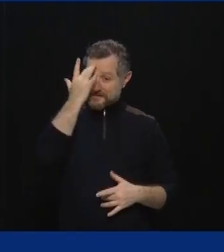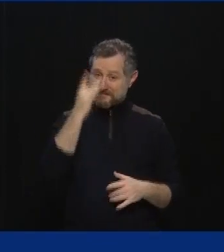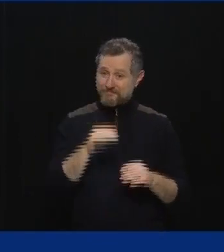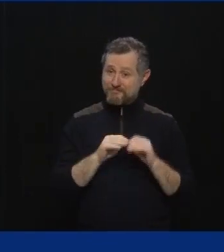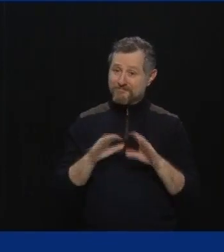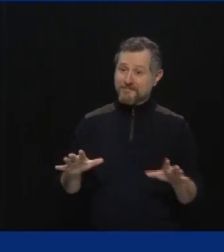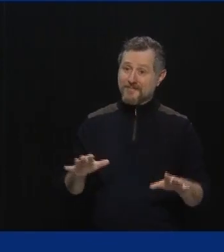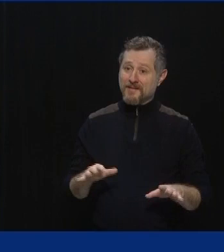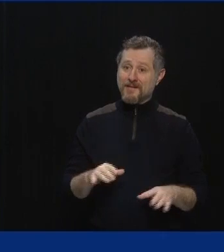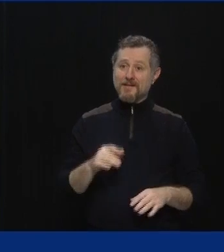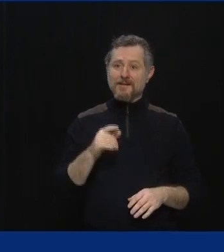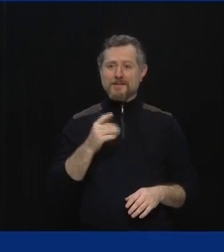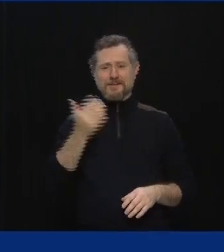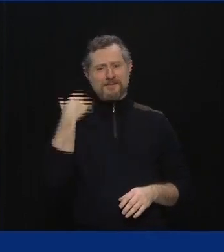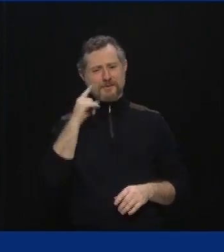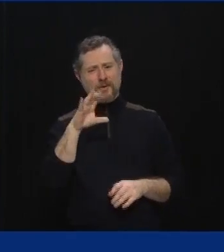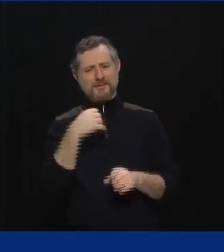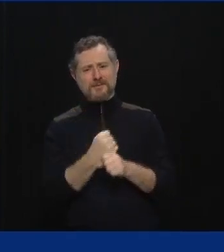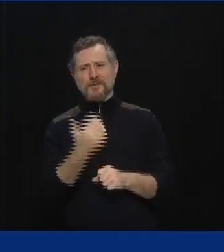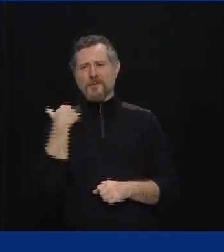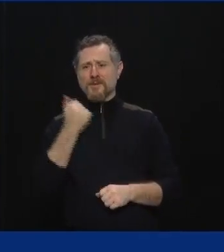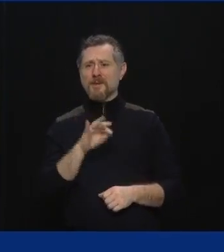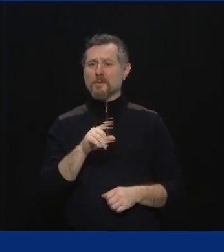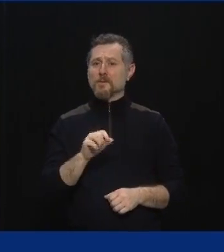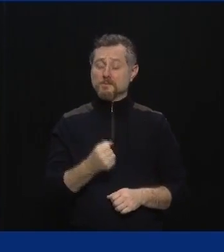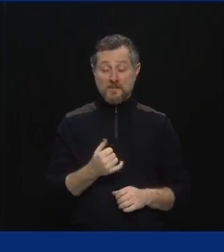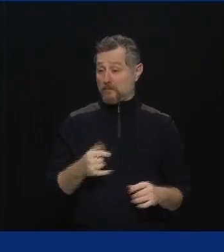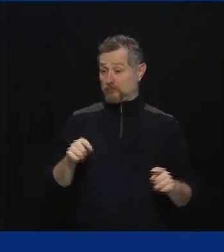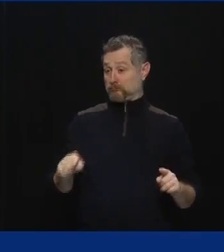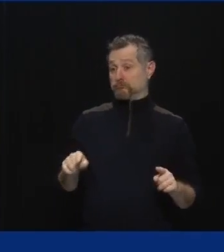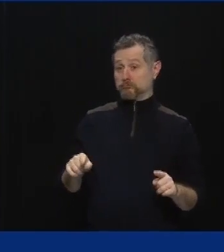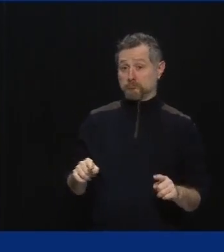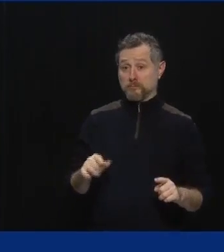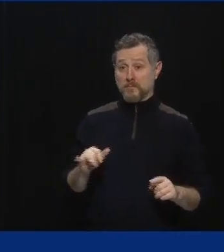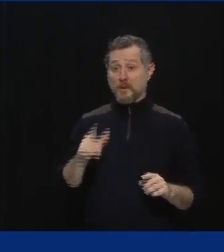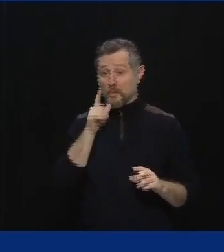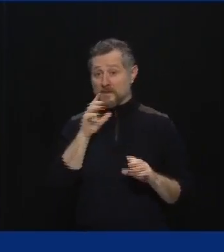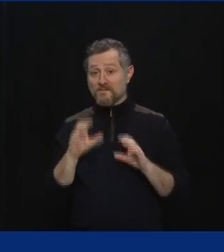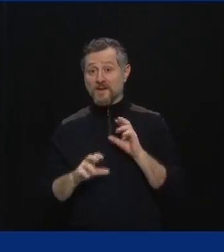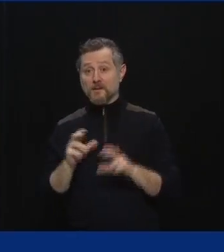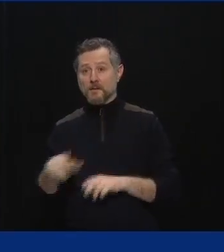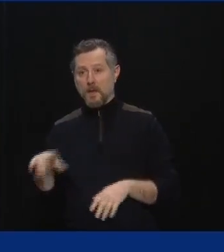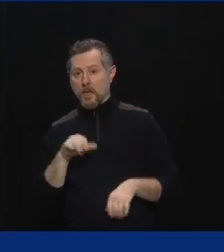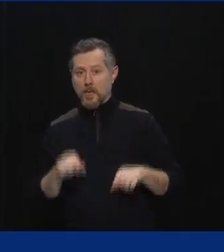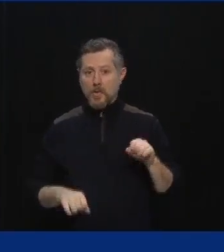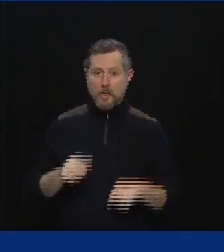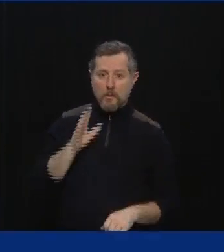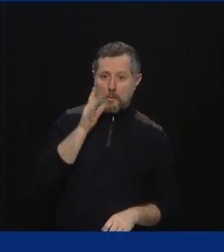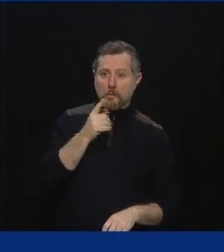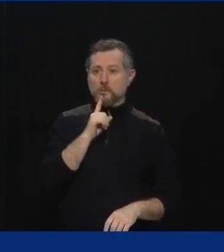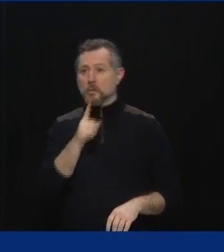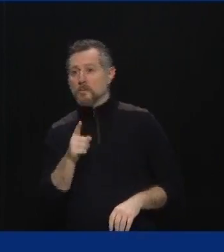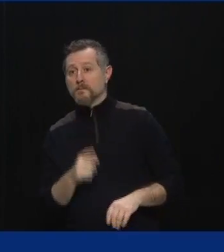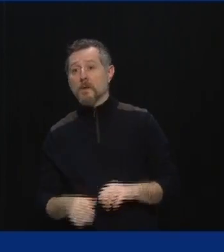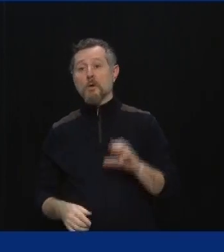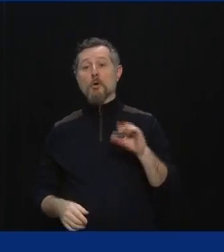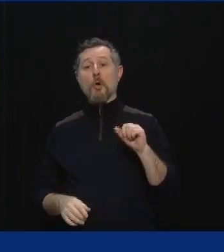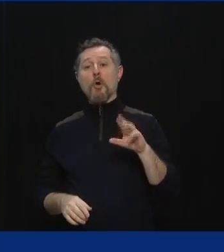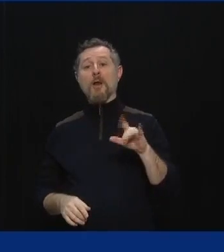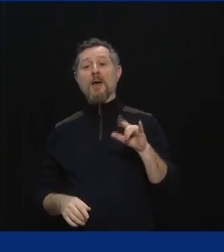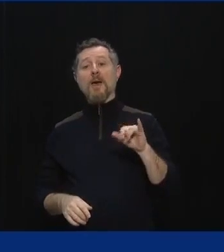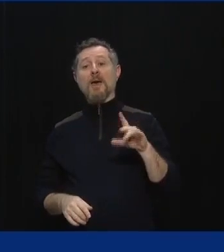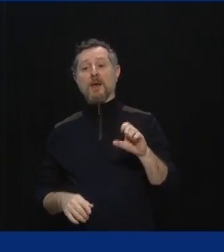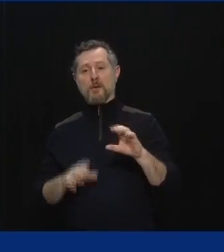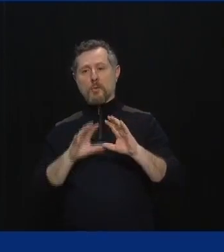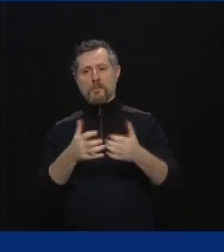in the early 1900s. Investors don't know what to do. The Carlyle Group trying to predict because the same thing, we try to bring the community together,